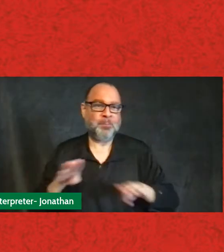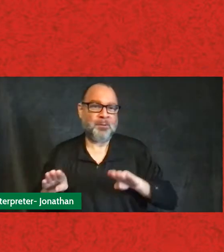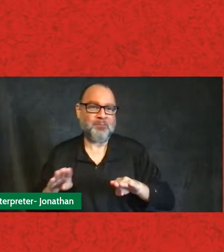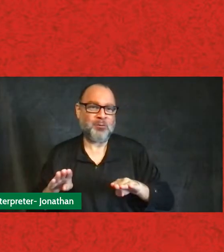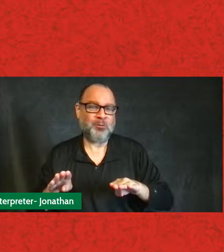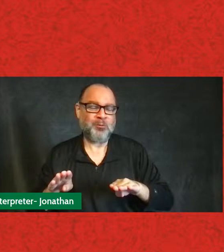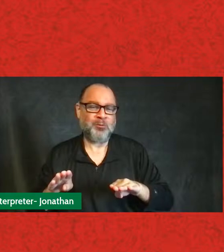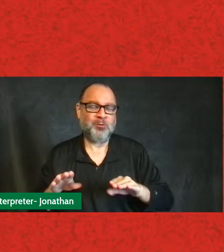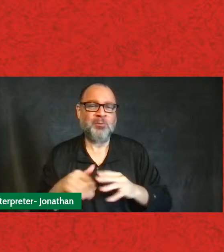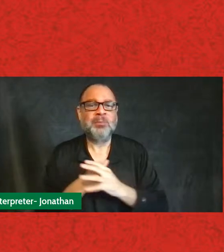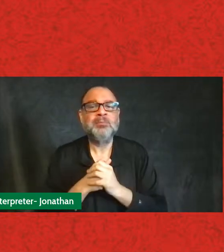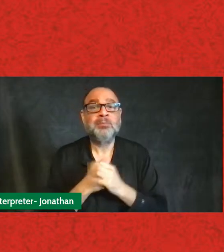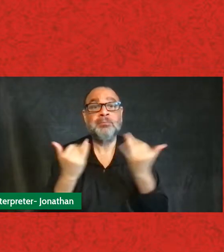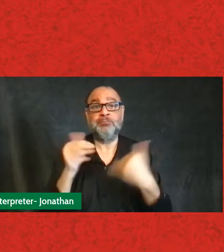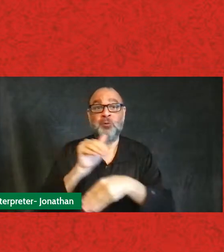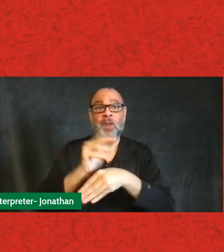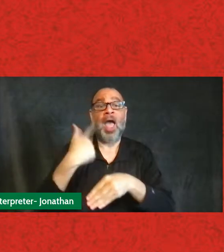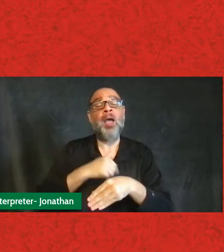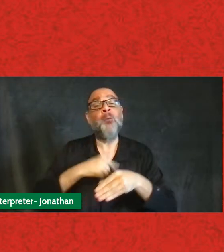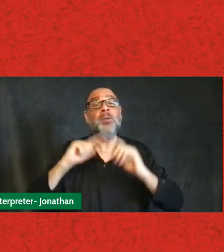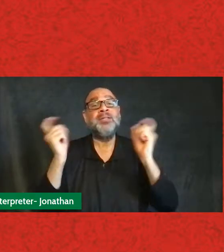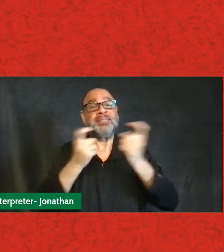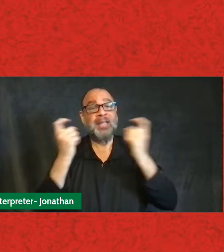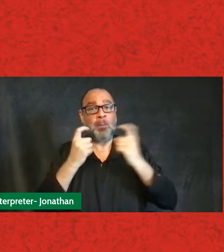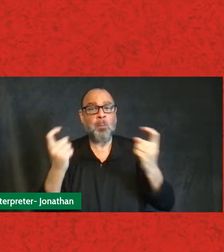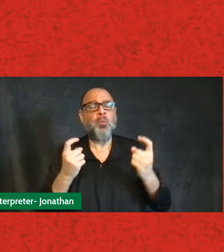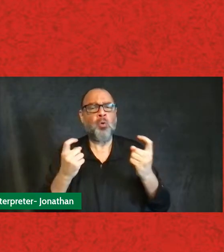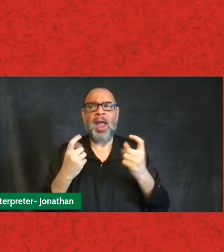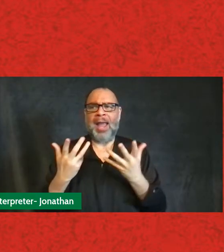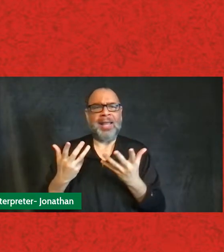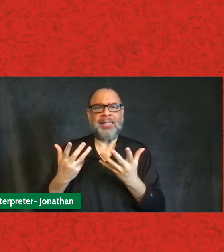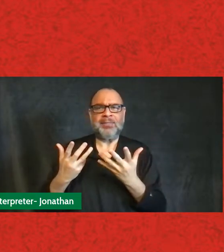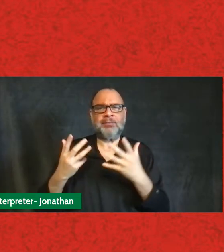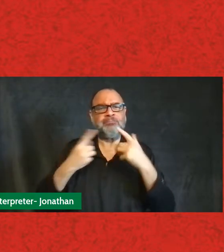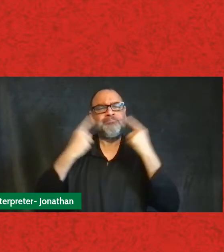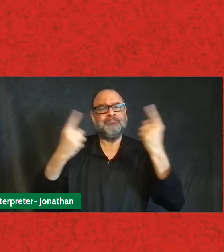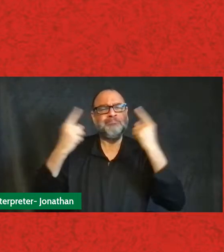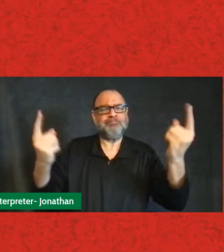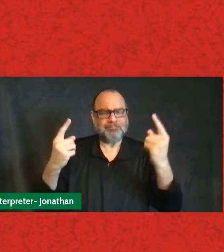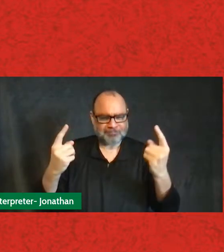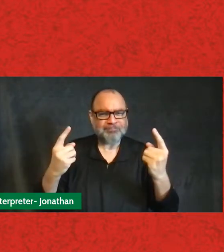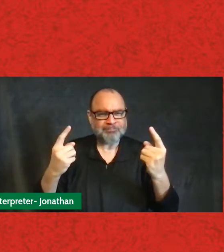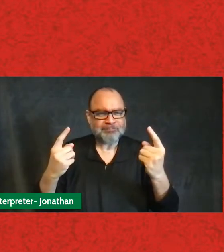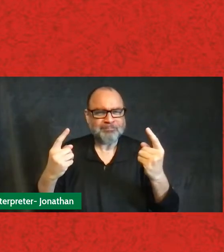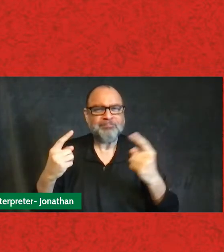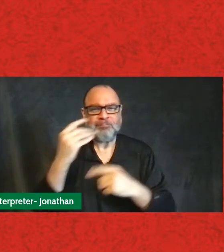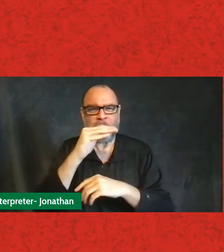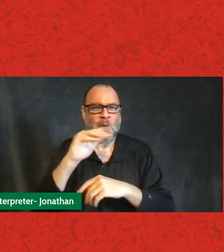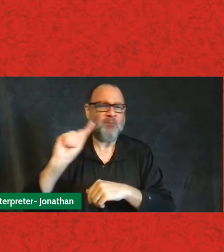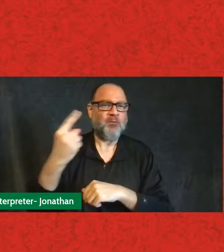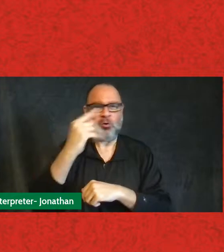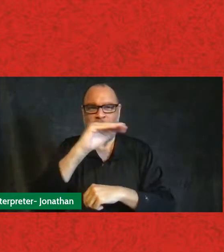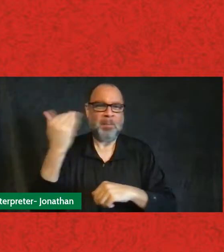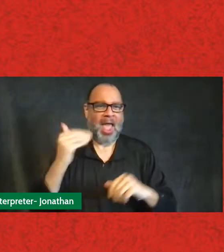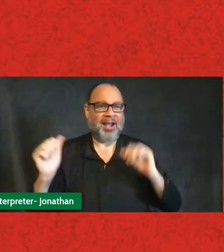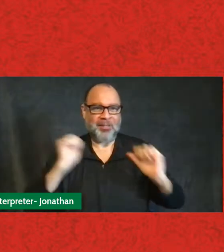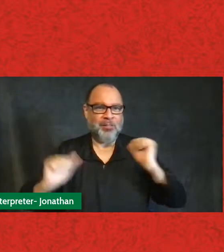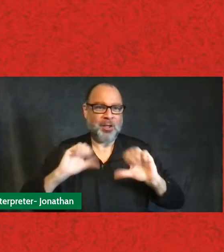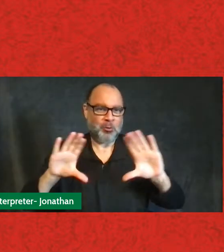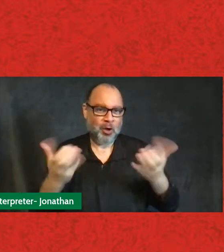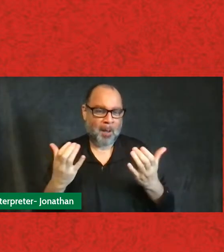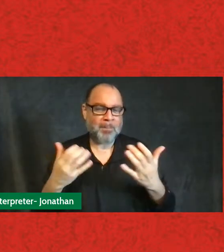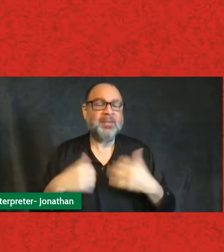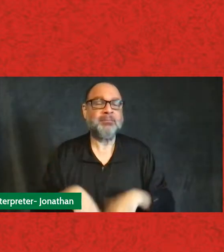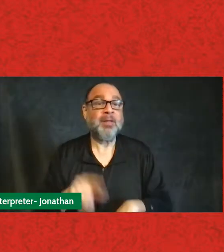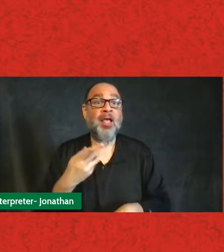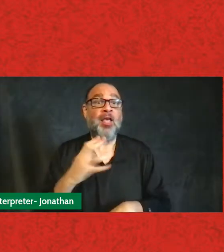legacy of the first Black theater company in this country, the African Grove, with a panel discussion